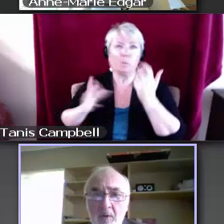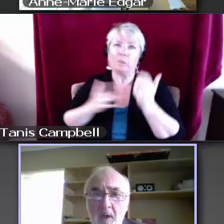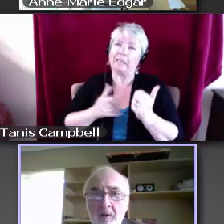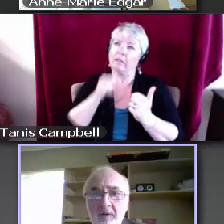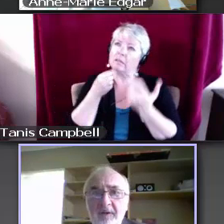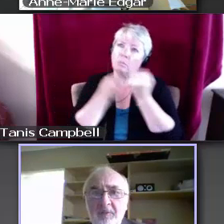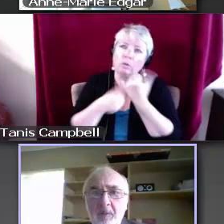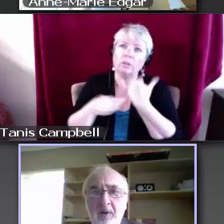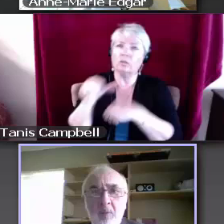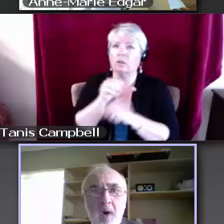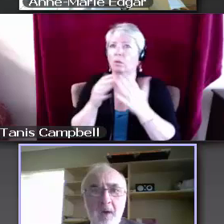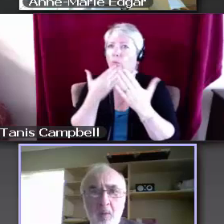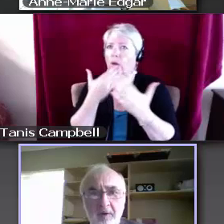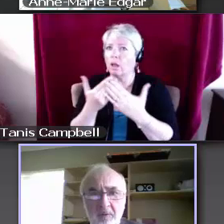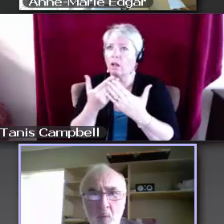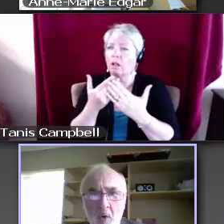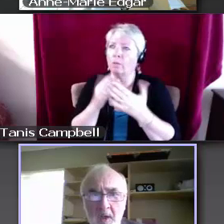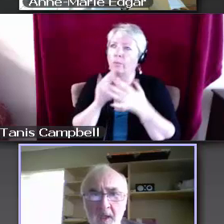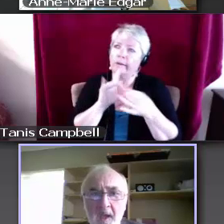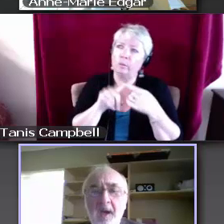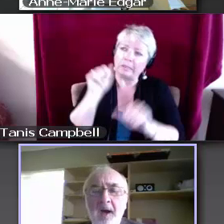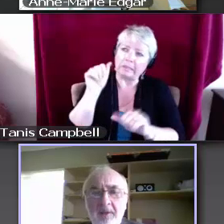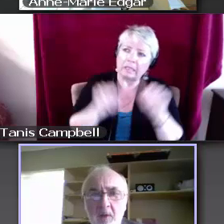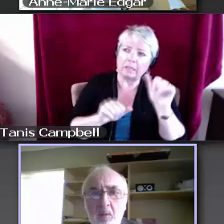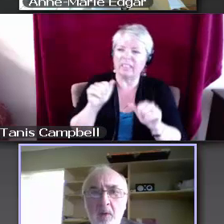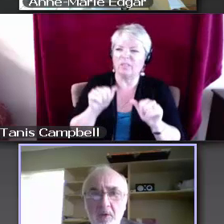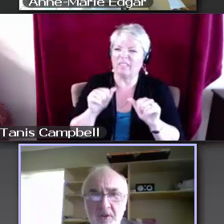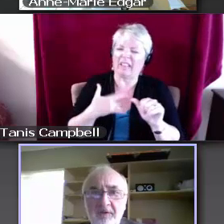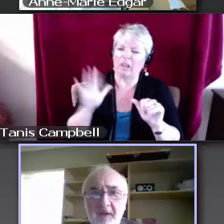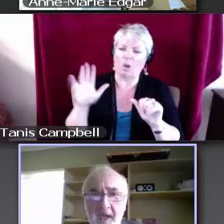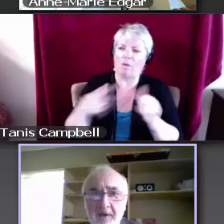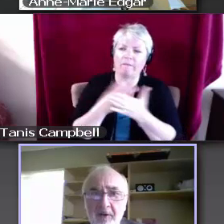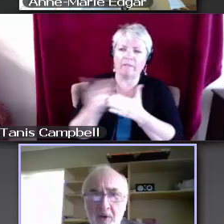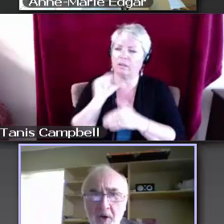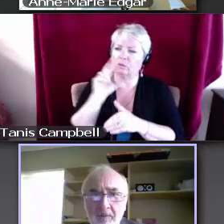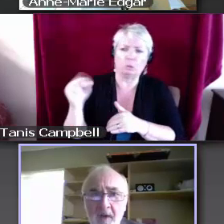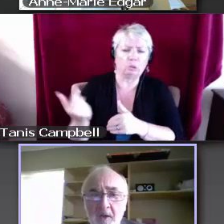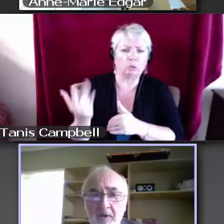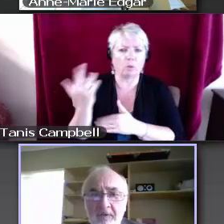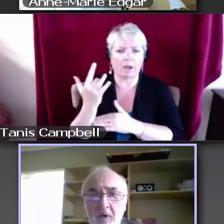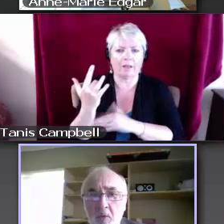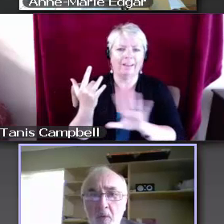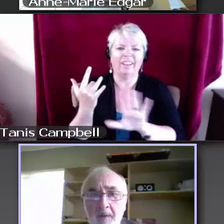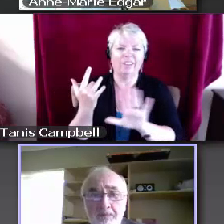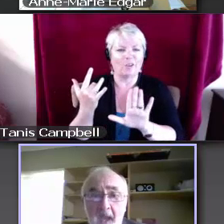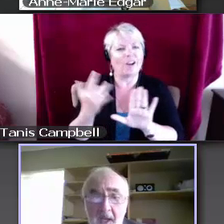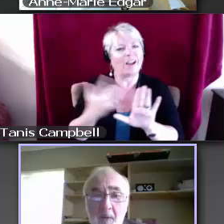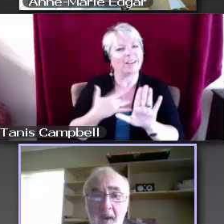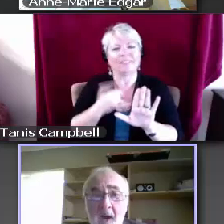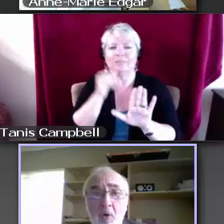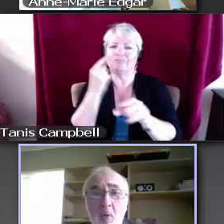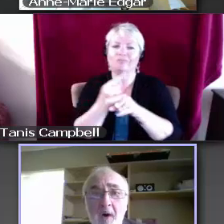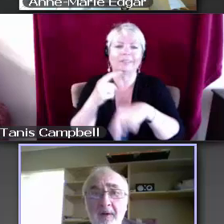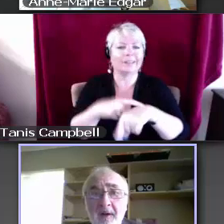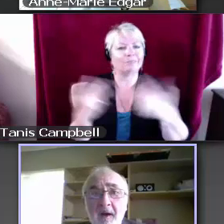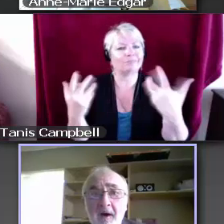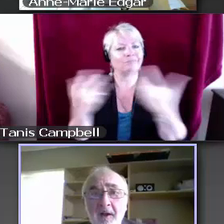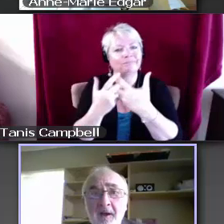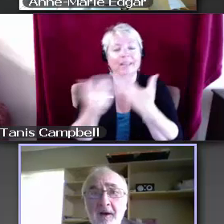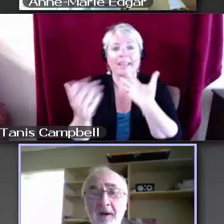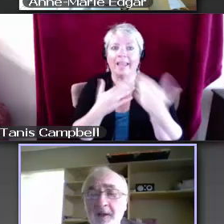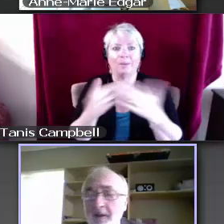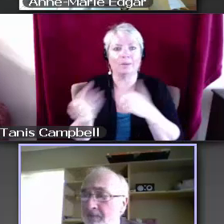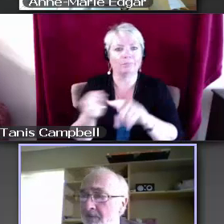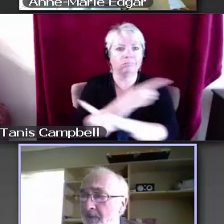when we were doing our assessment of why it wasn't working. I think we were just ahead of the curve. So anyway, I won't go off on